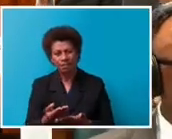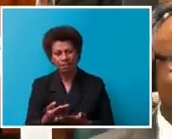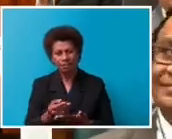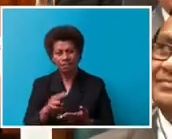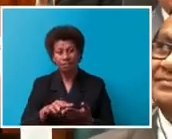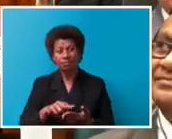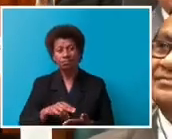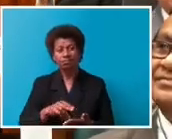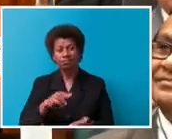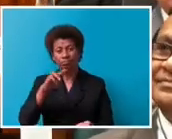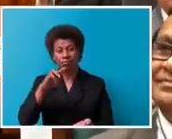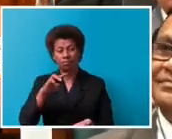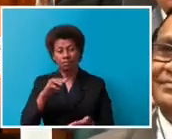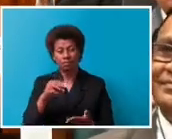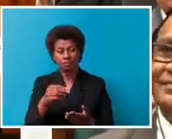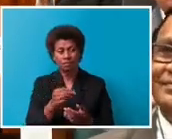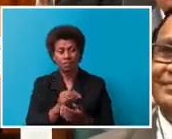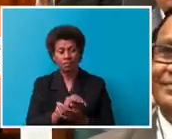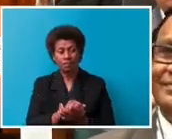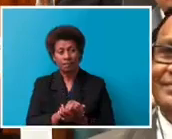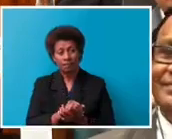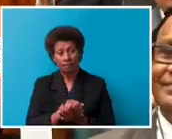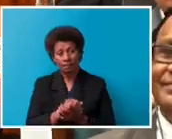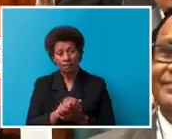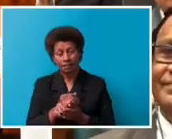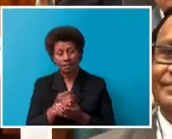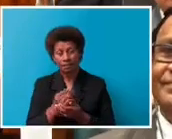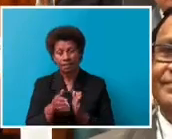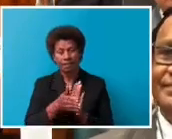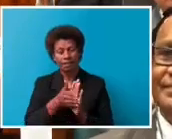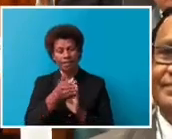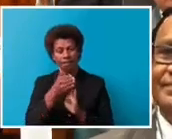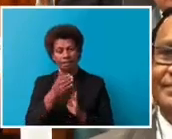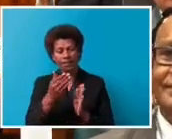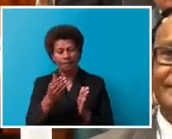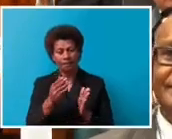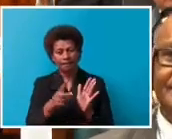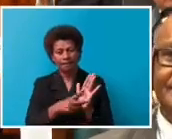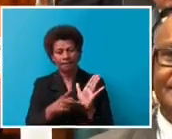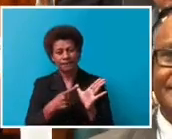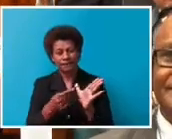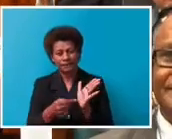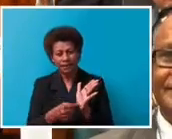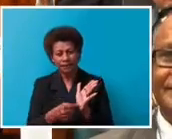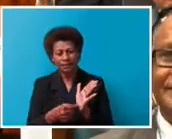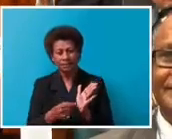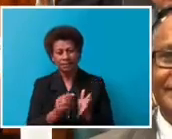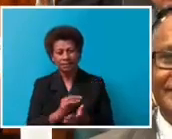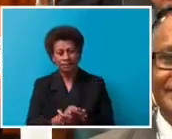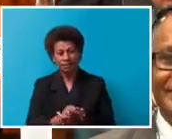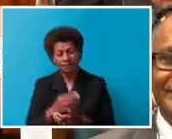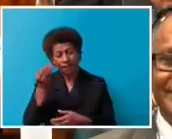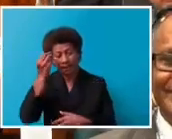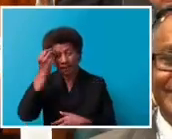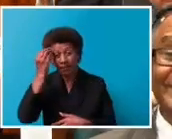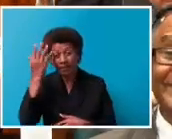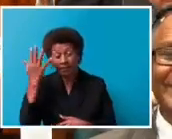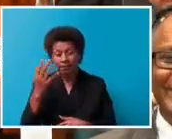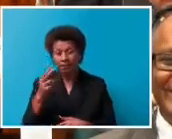that because of what I said earlier. They conveniently forget that in